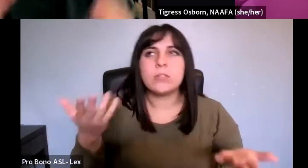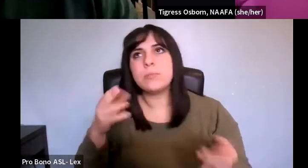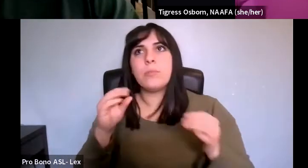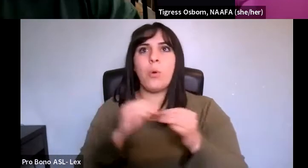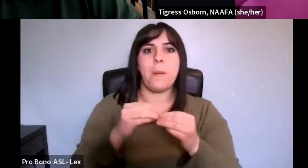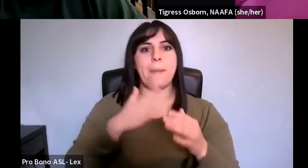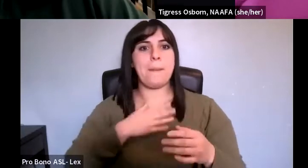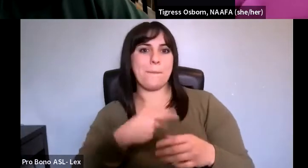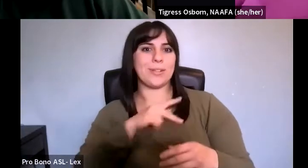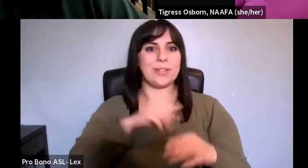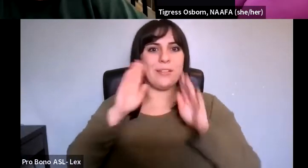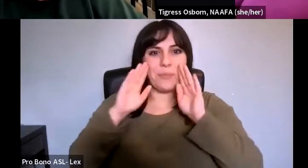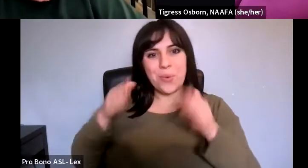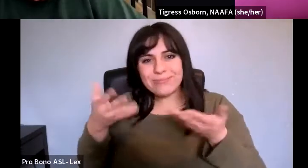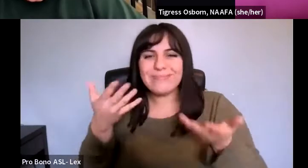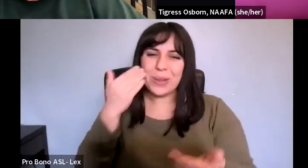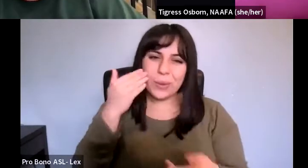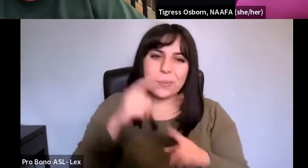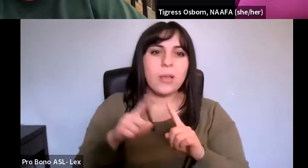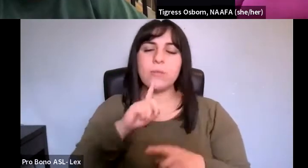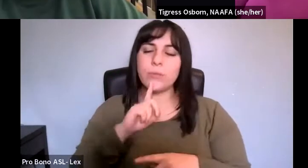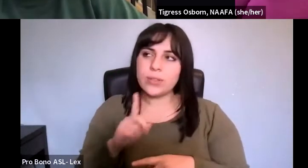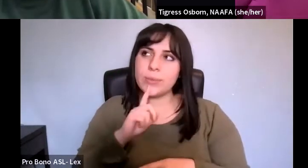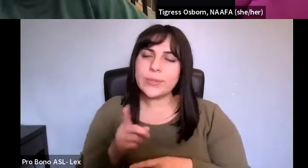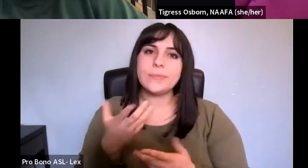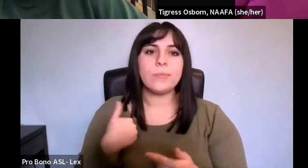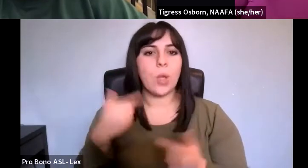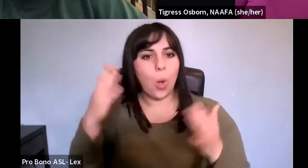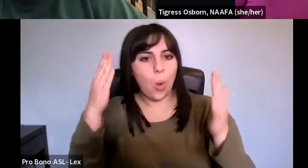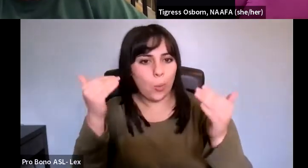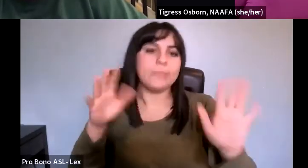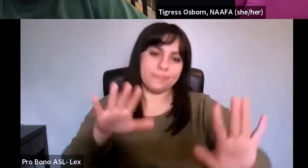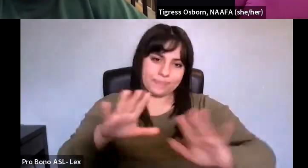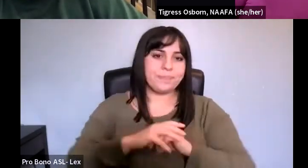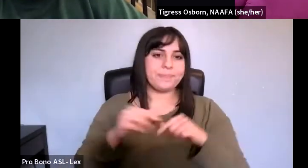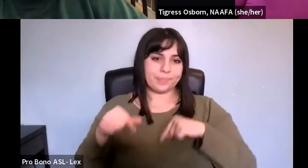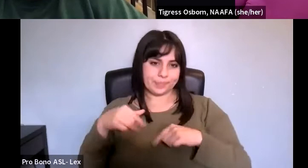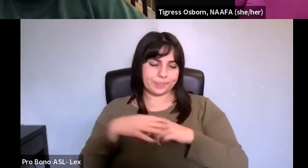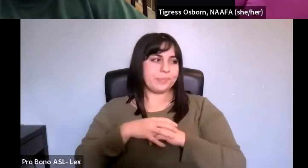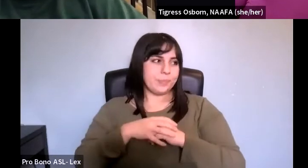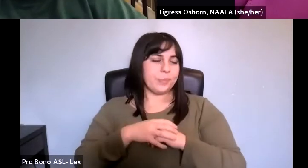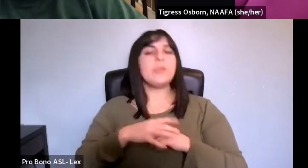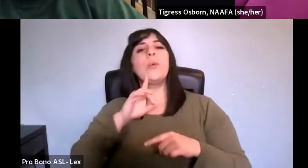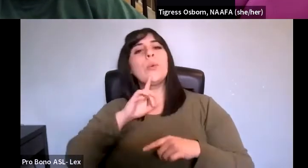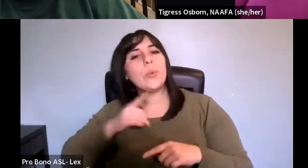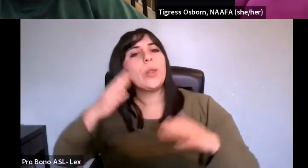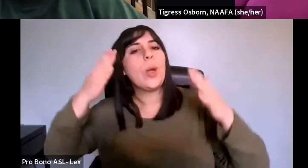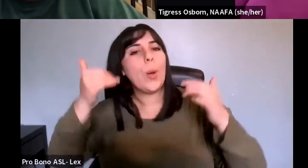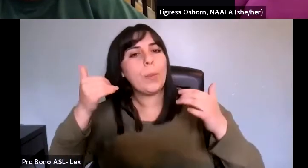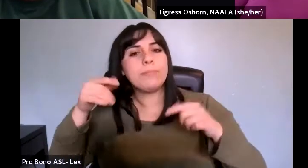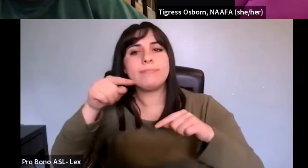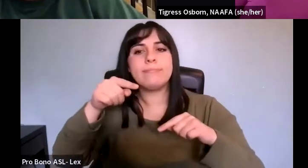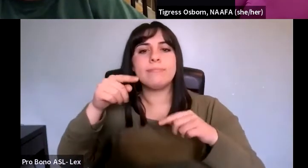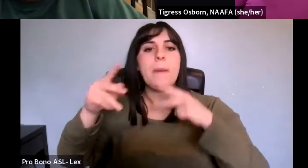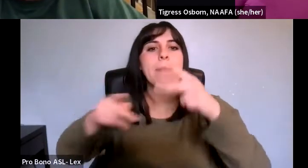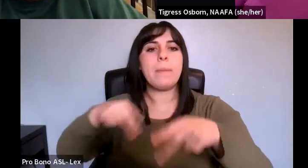personality focused. But I do really hope, here's what I will hope. I really hope that people know that I'm very